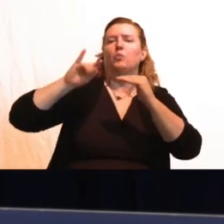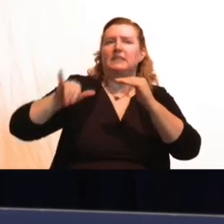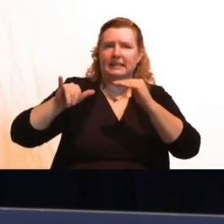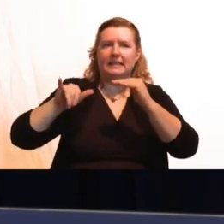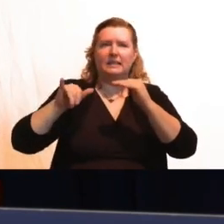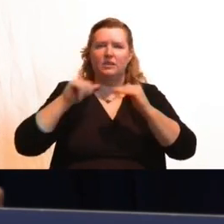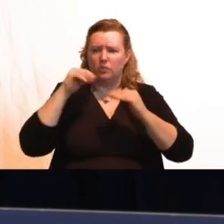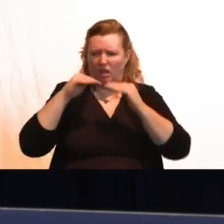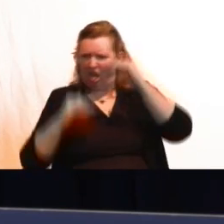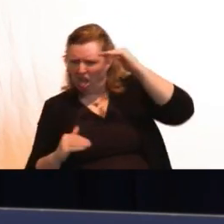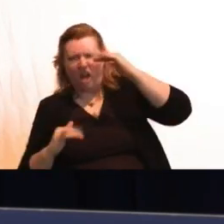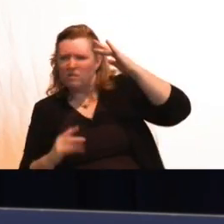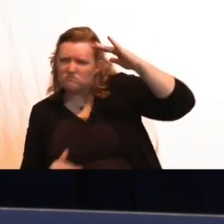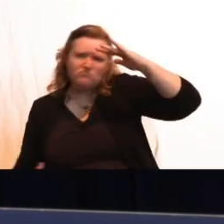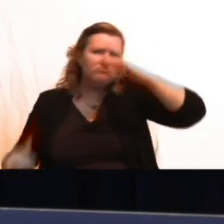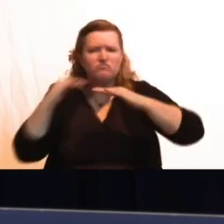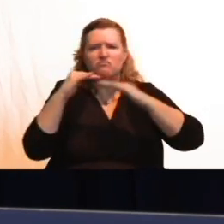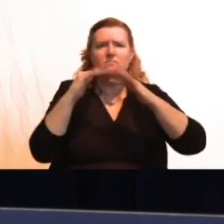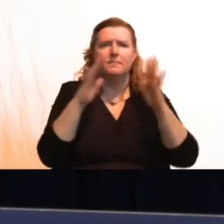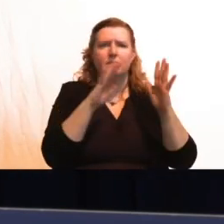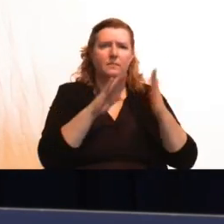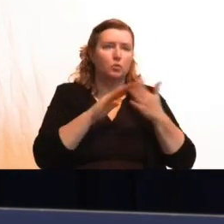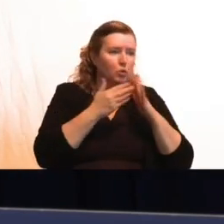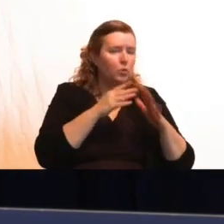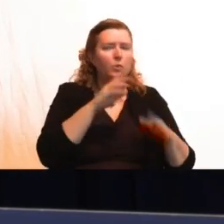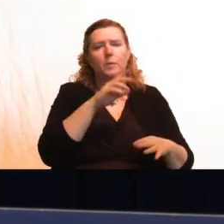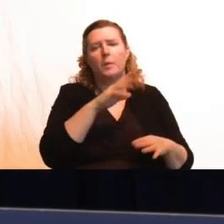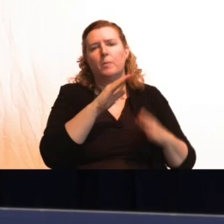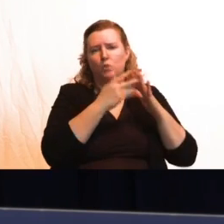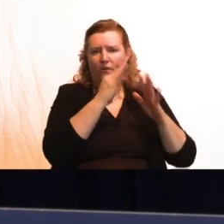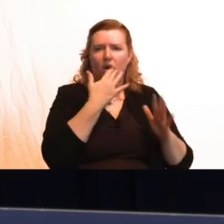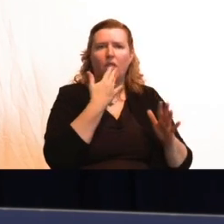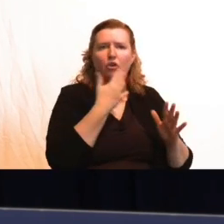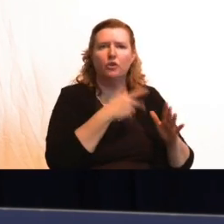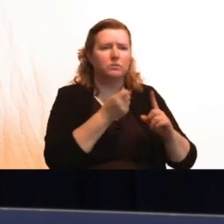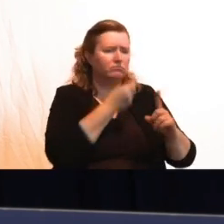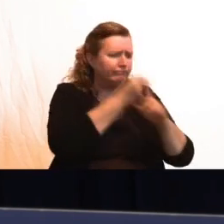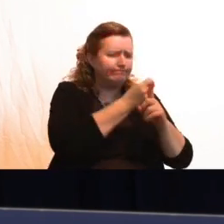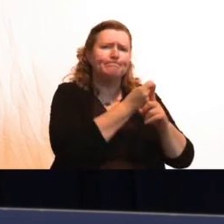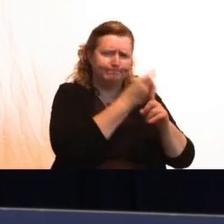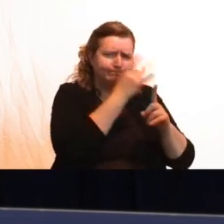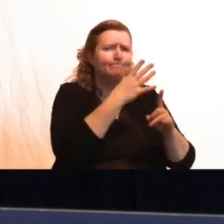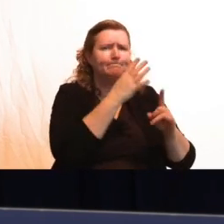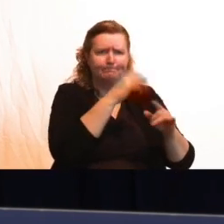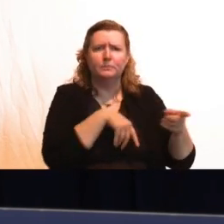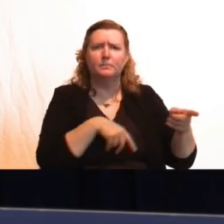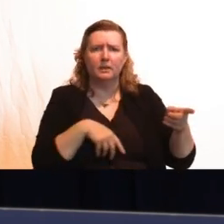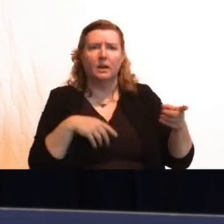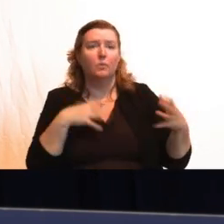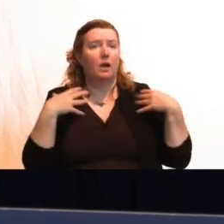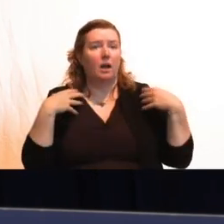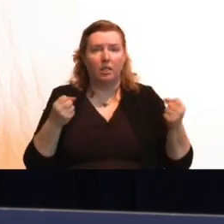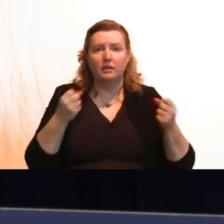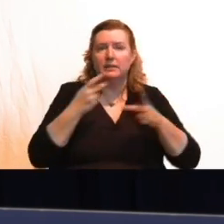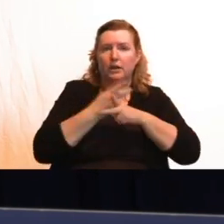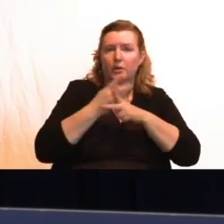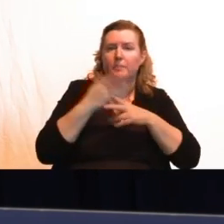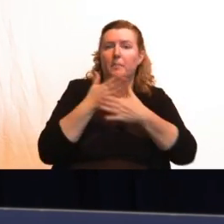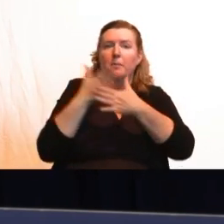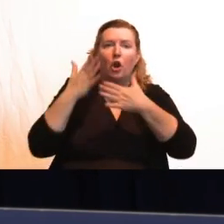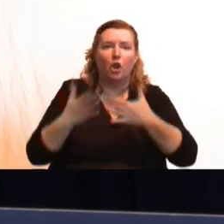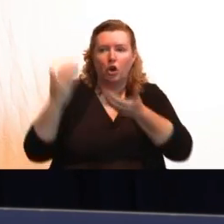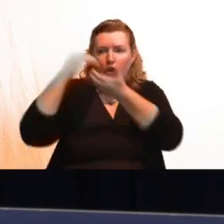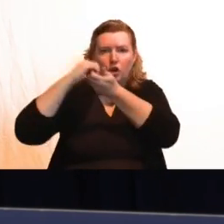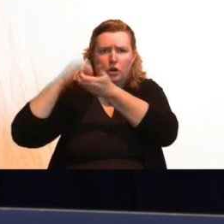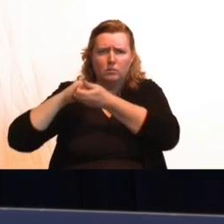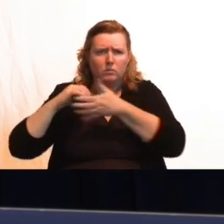resiliency of our healthcare partners. We learned the overwhelming importance of clear communications, engagement with stakeholders,